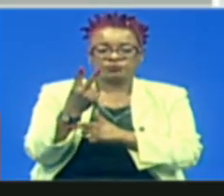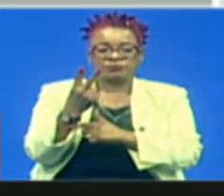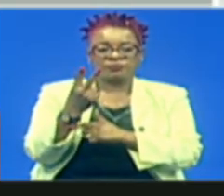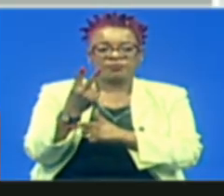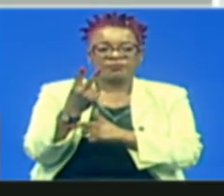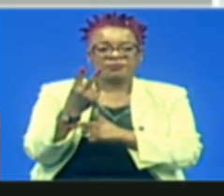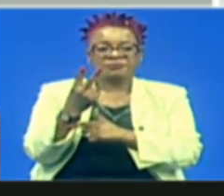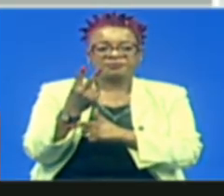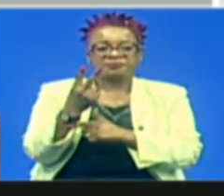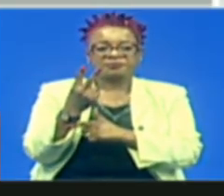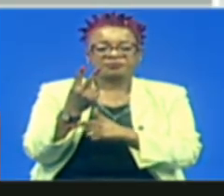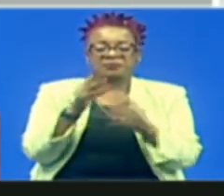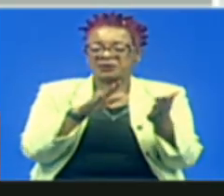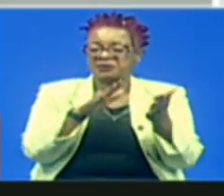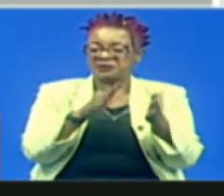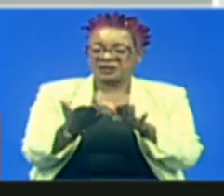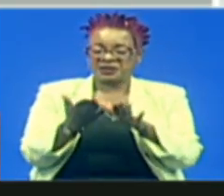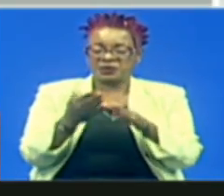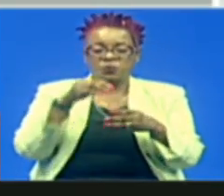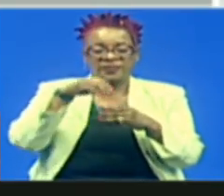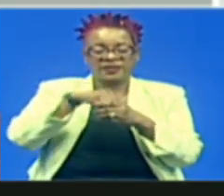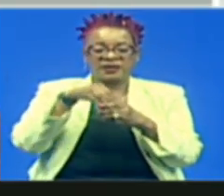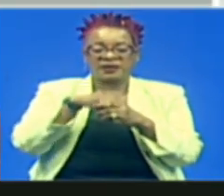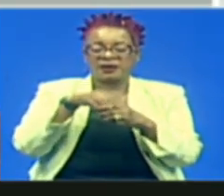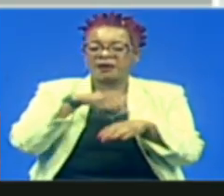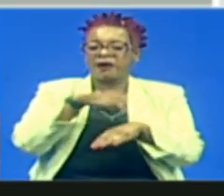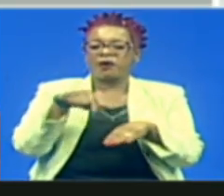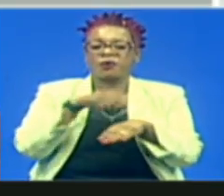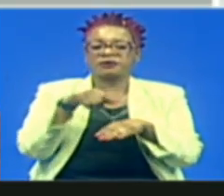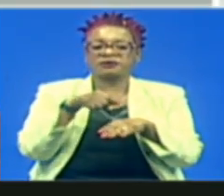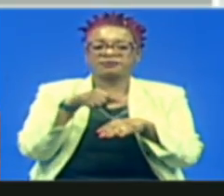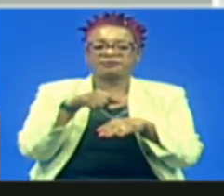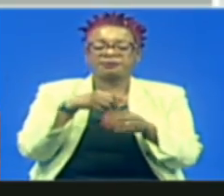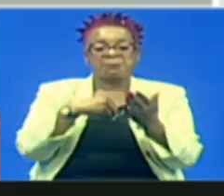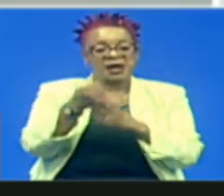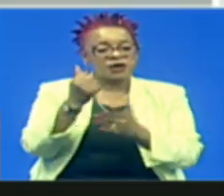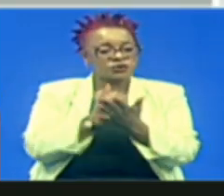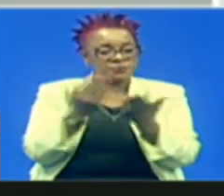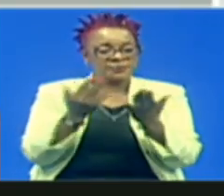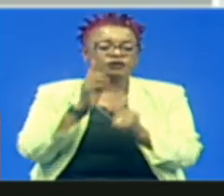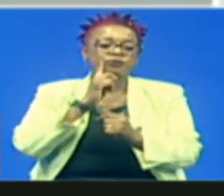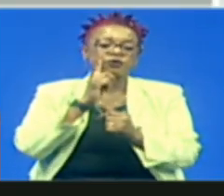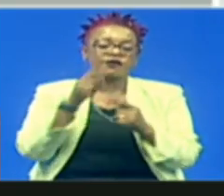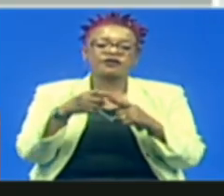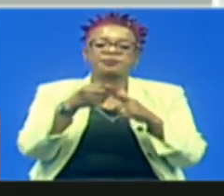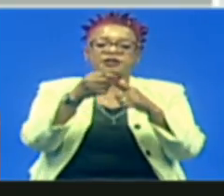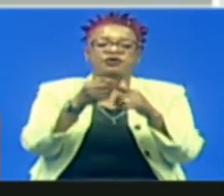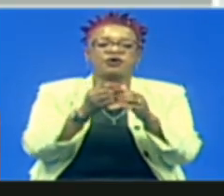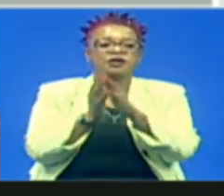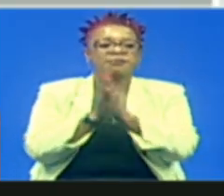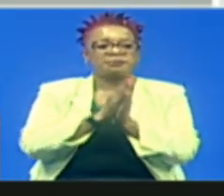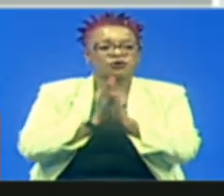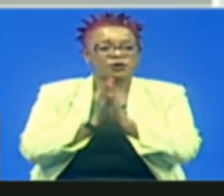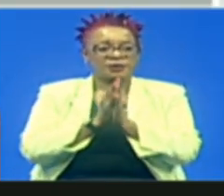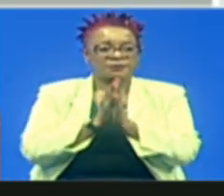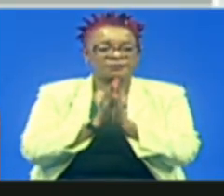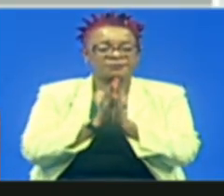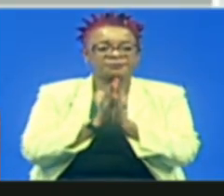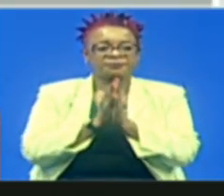was dead within the hour. Don't miss your copy of the Daily Nation tomorrow for this special report.